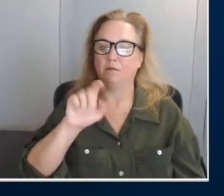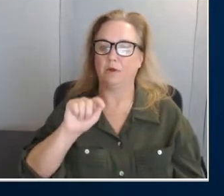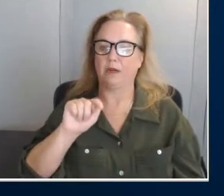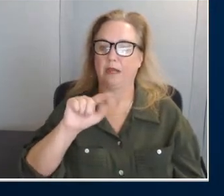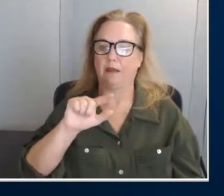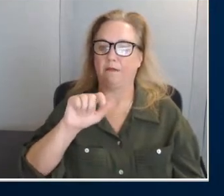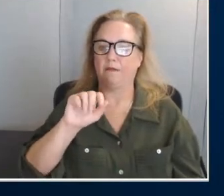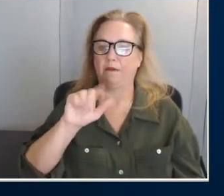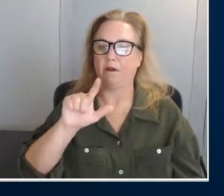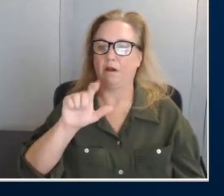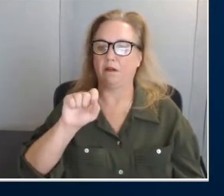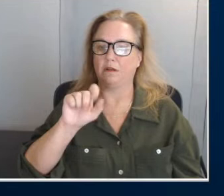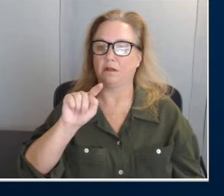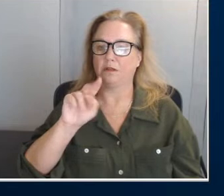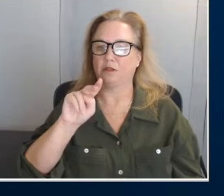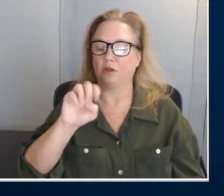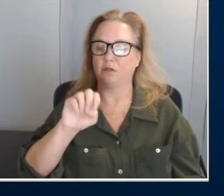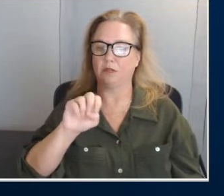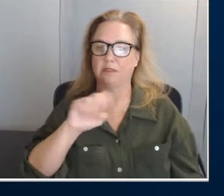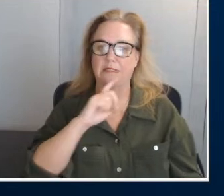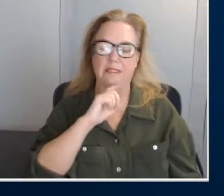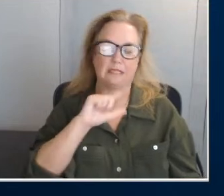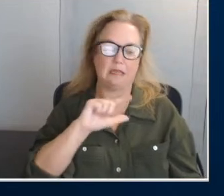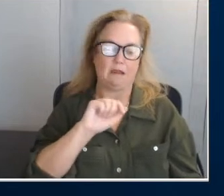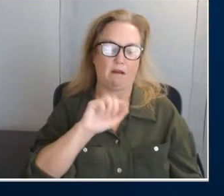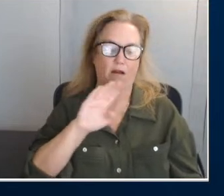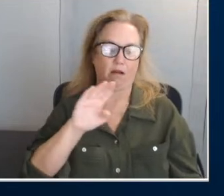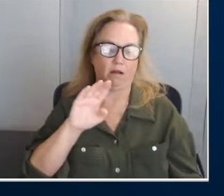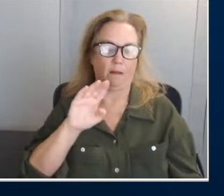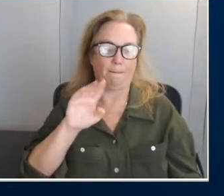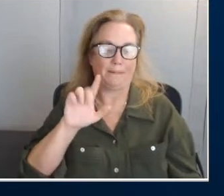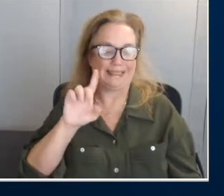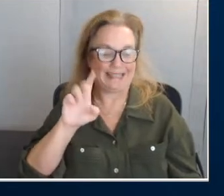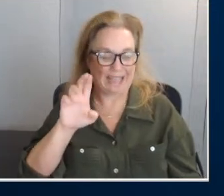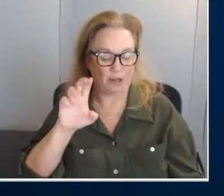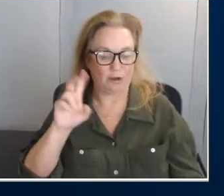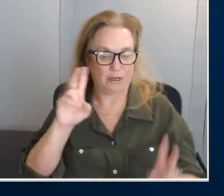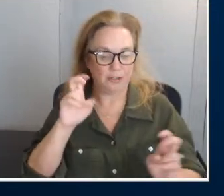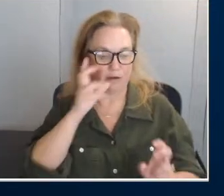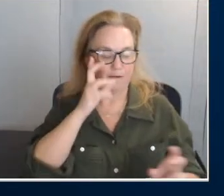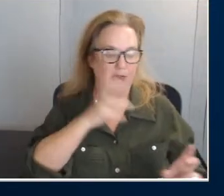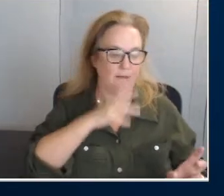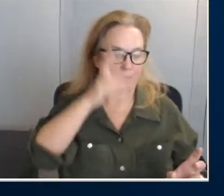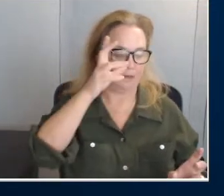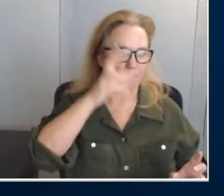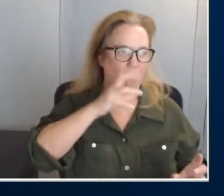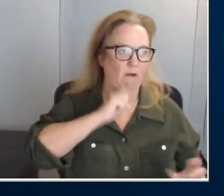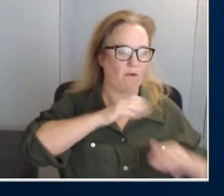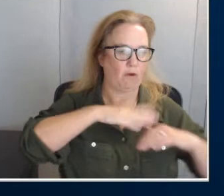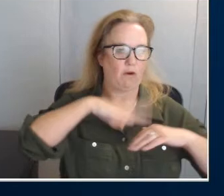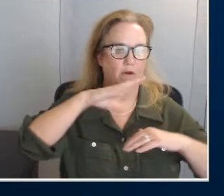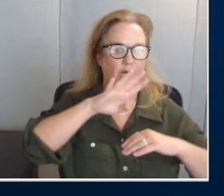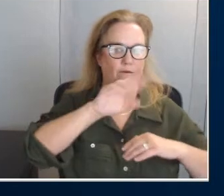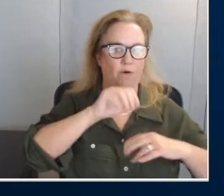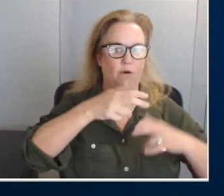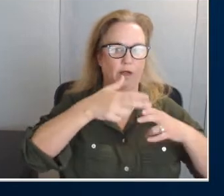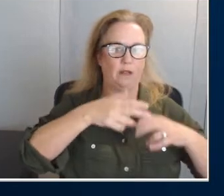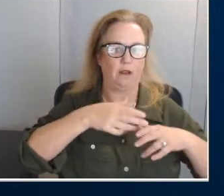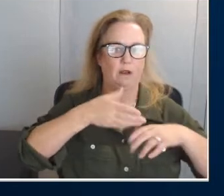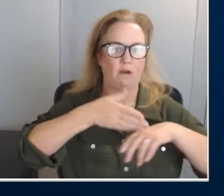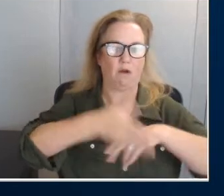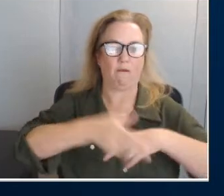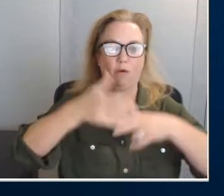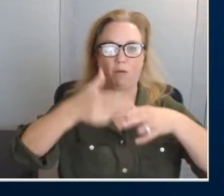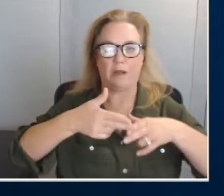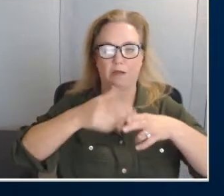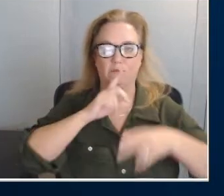gallstones, and is the saying for gallbladder issues, females over 40 and overweight, true? Mm-hmm.